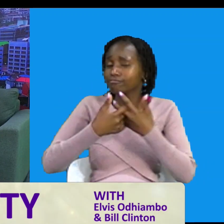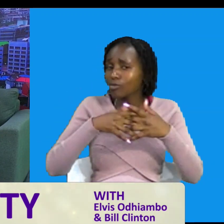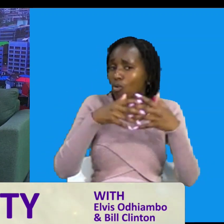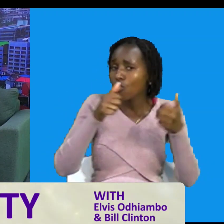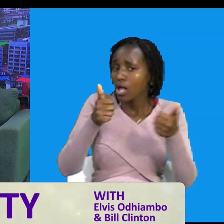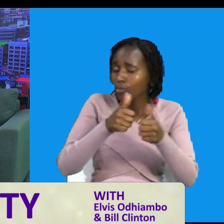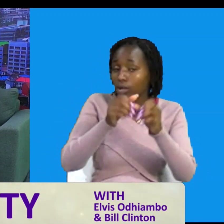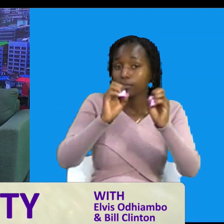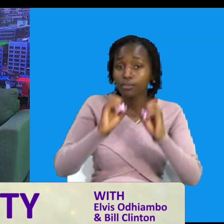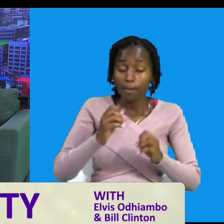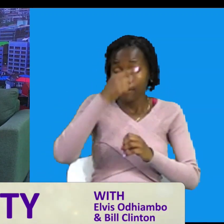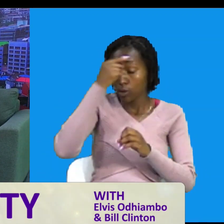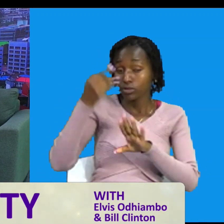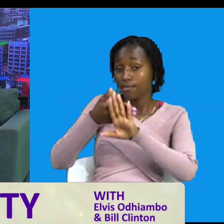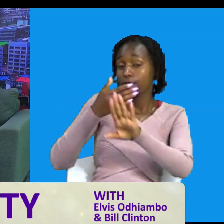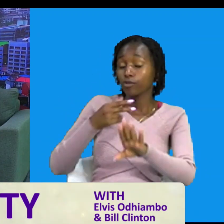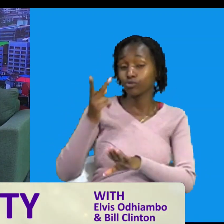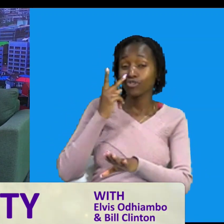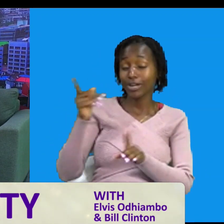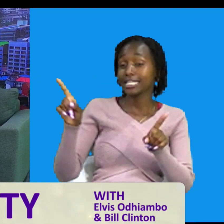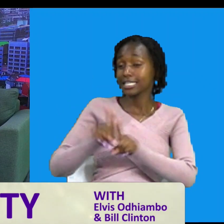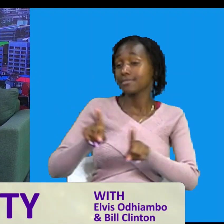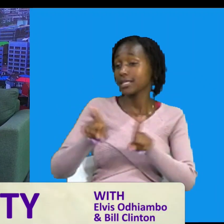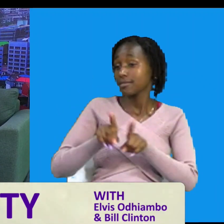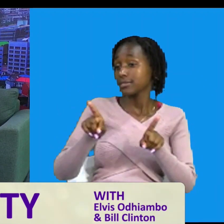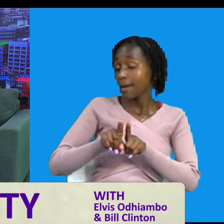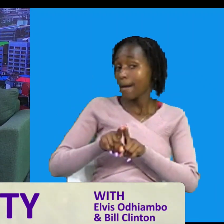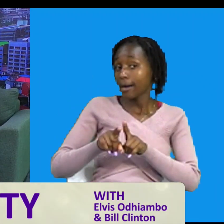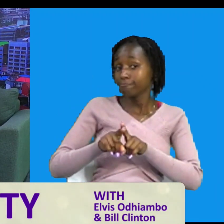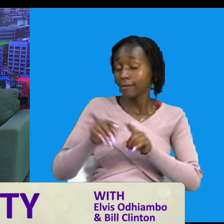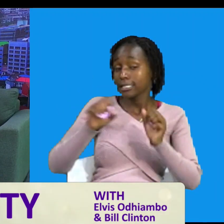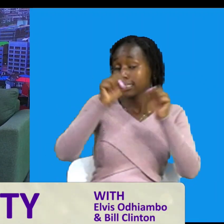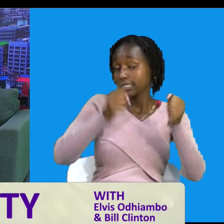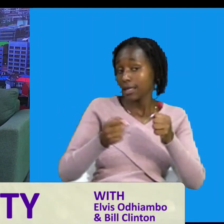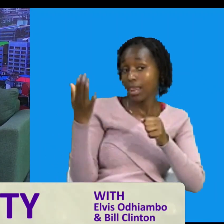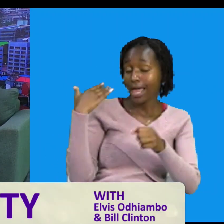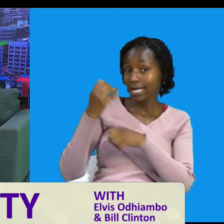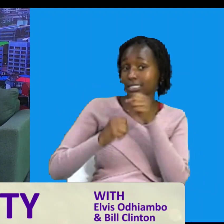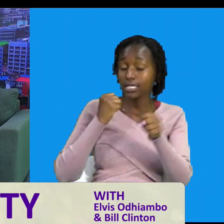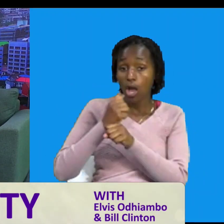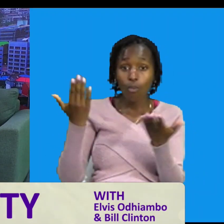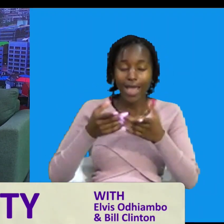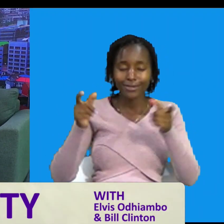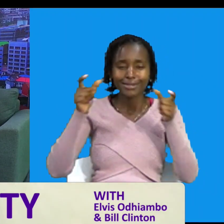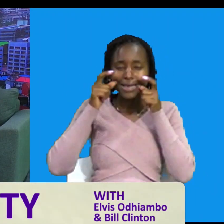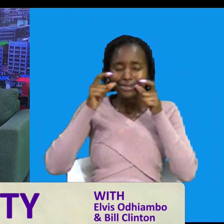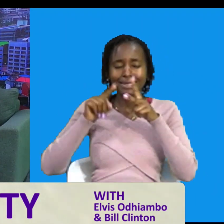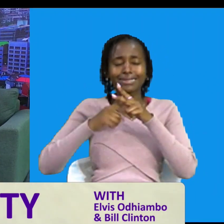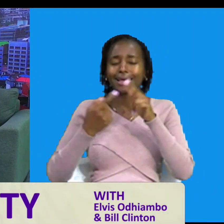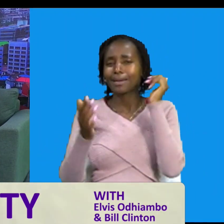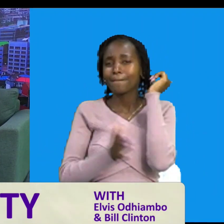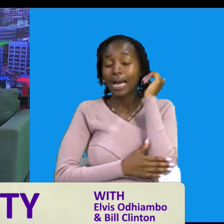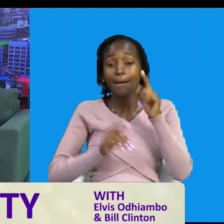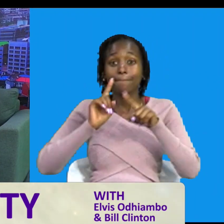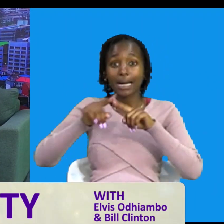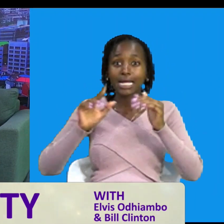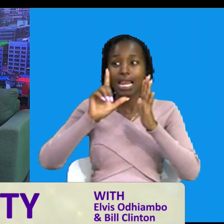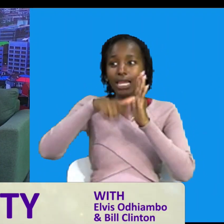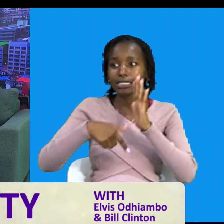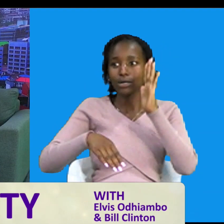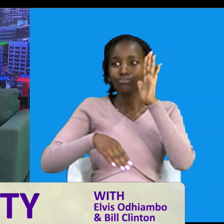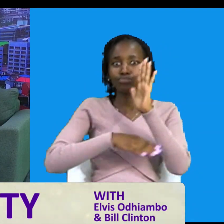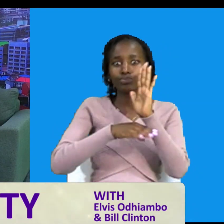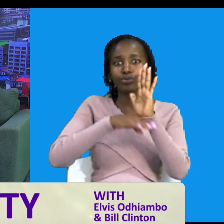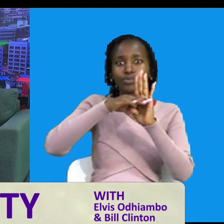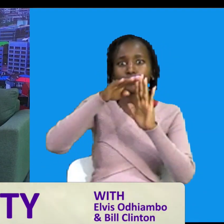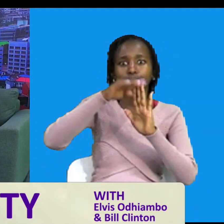Because we saw the same trend last season, where Tusker FC started the season on a bad note, but then again went on to improve, and we